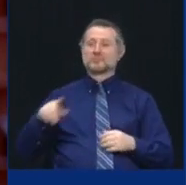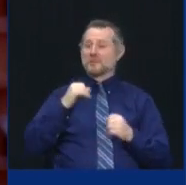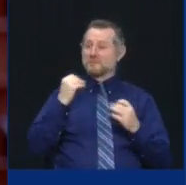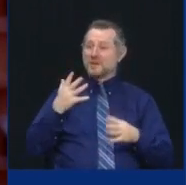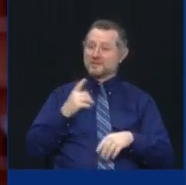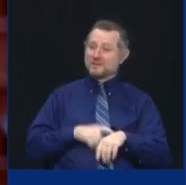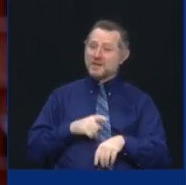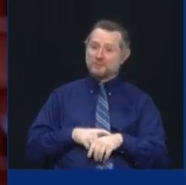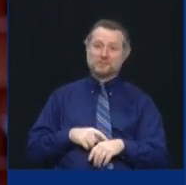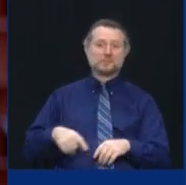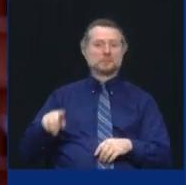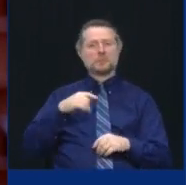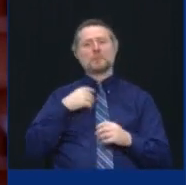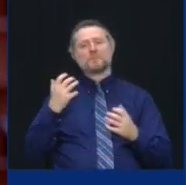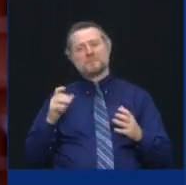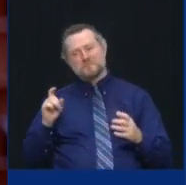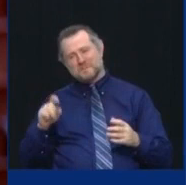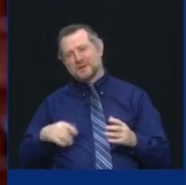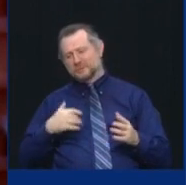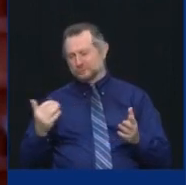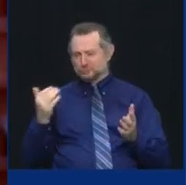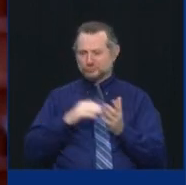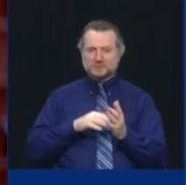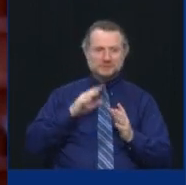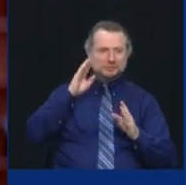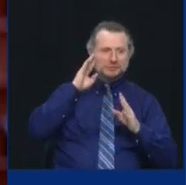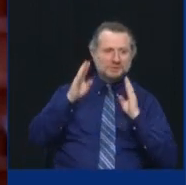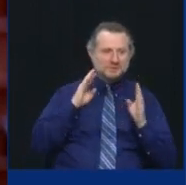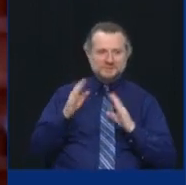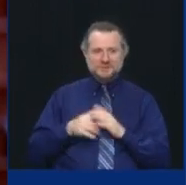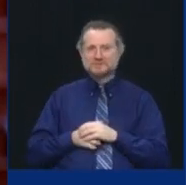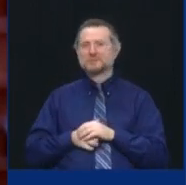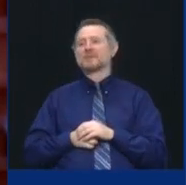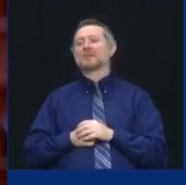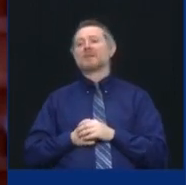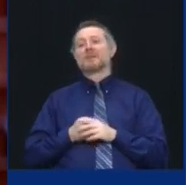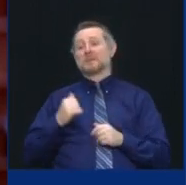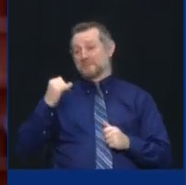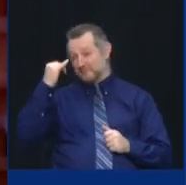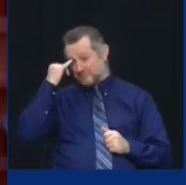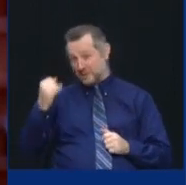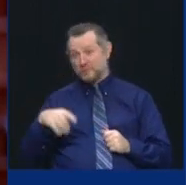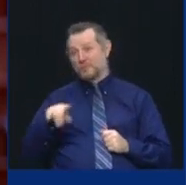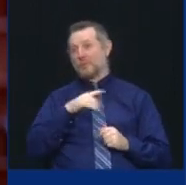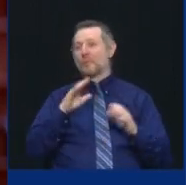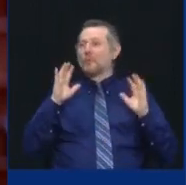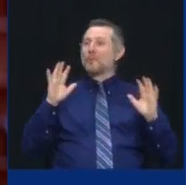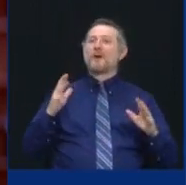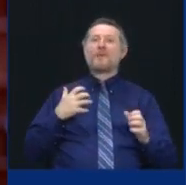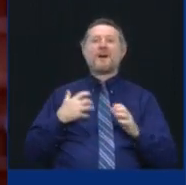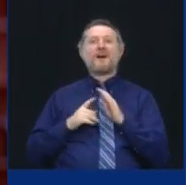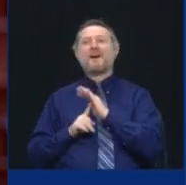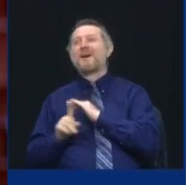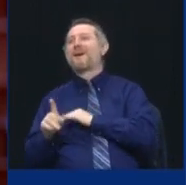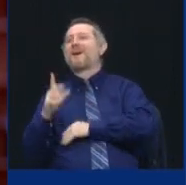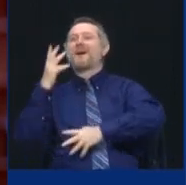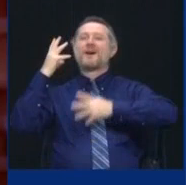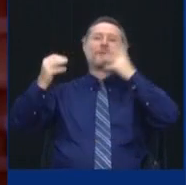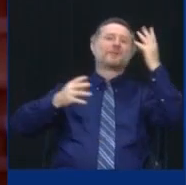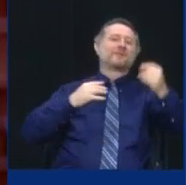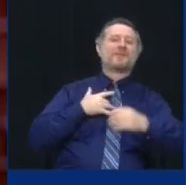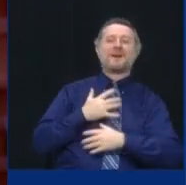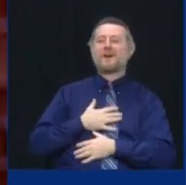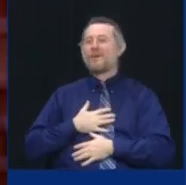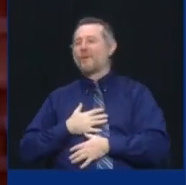about reimagining. We never believed we'd be doing all of these extraordinary outdoor venues, basically creating an